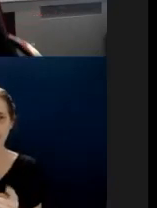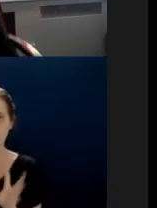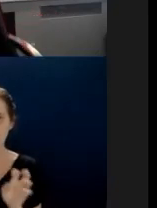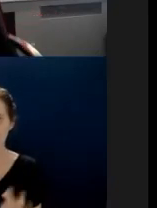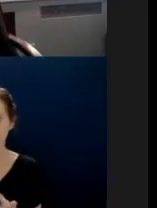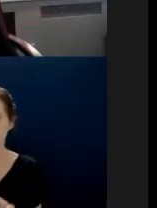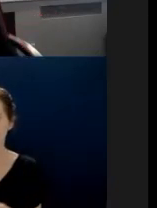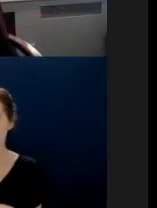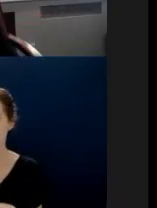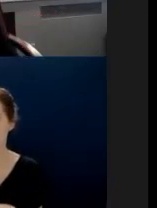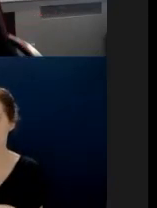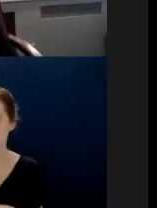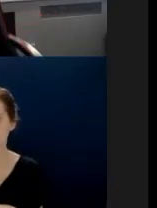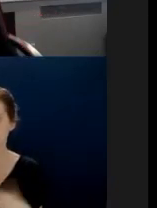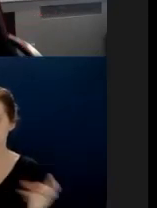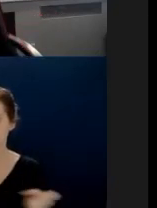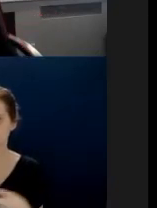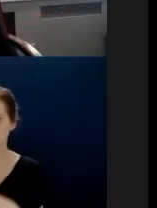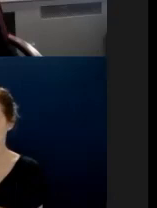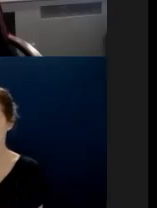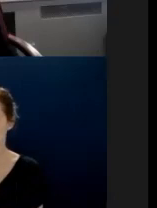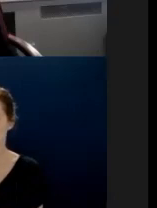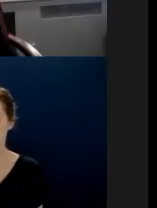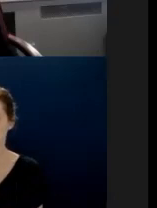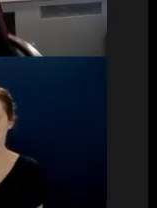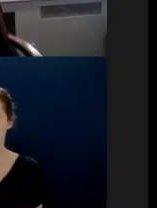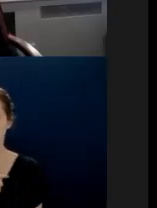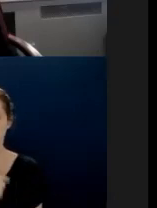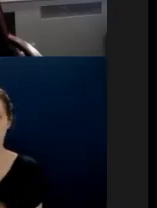the information does get sent directly to us.